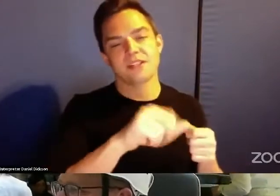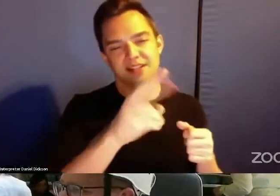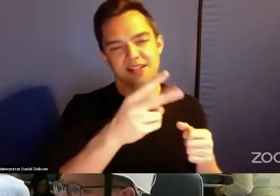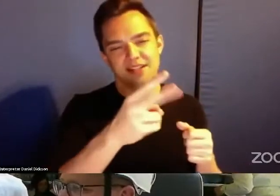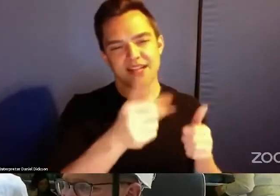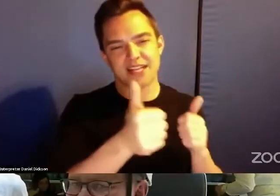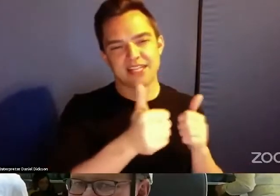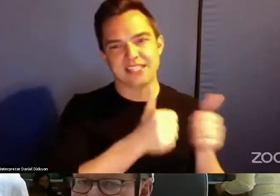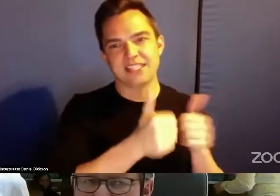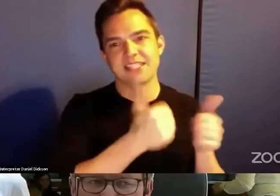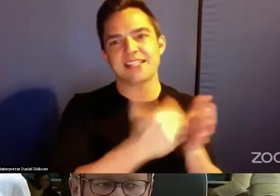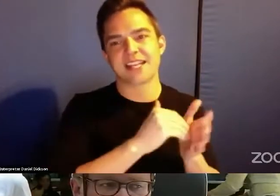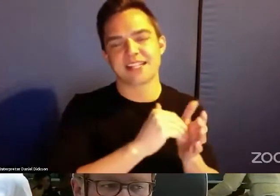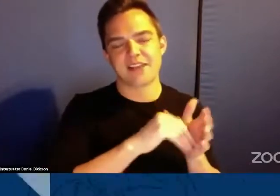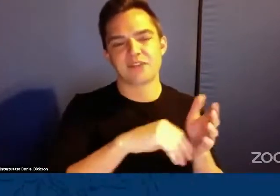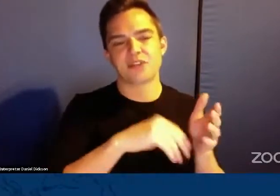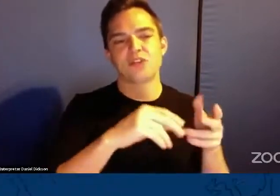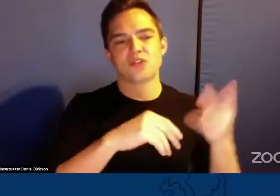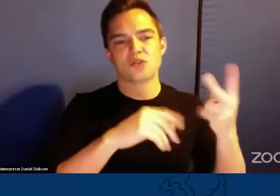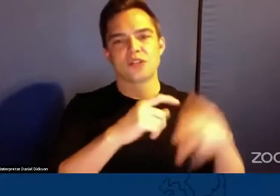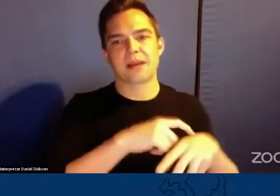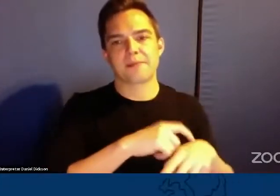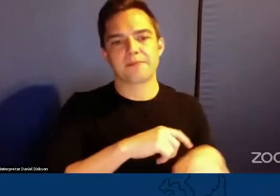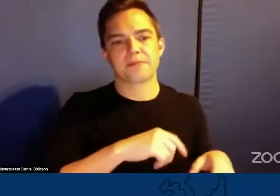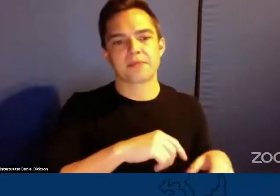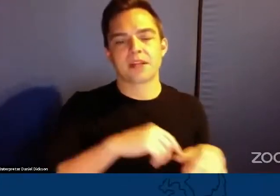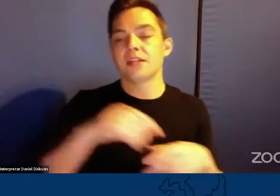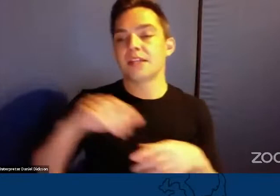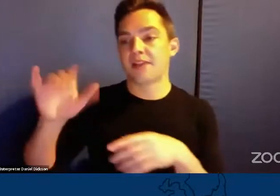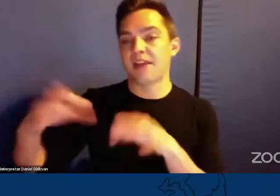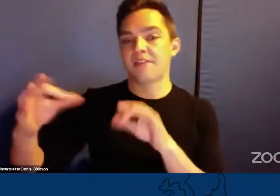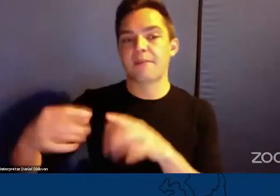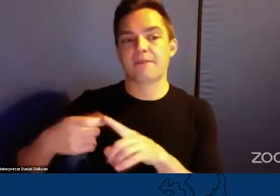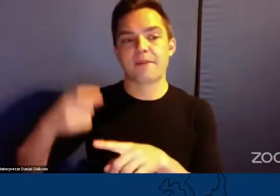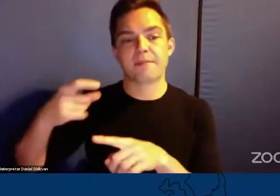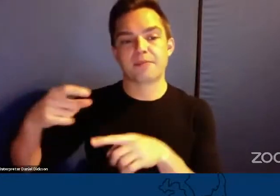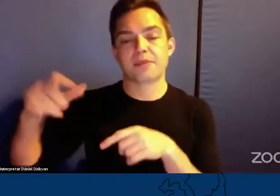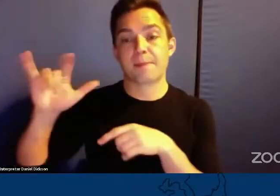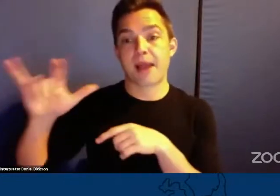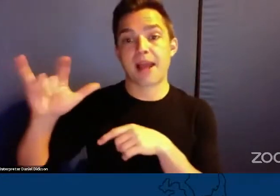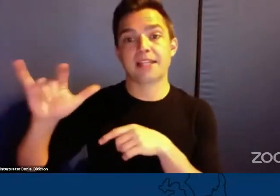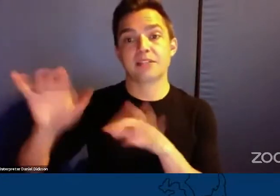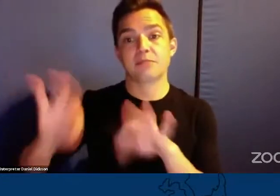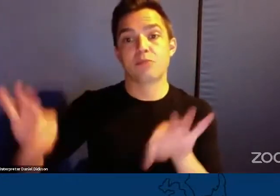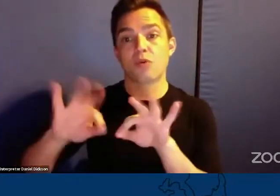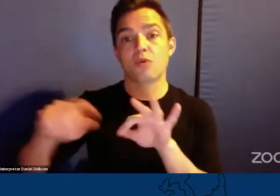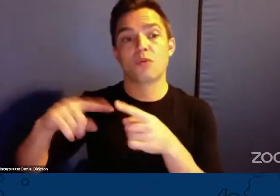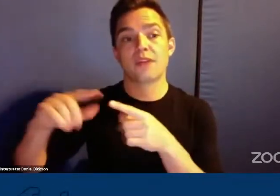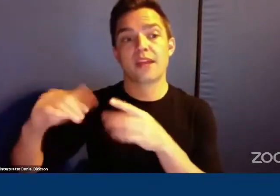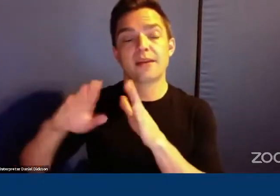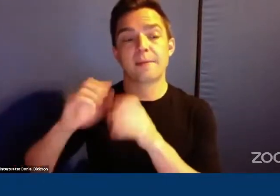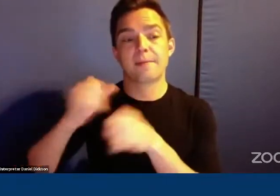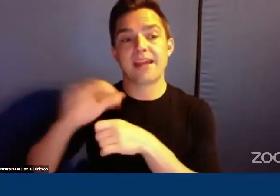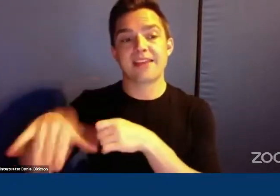this feedback from the pilot is very important also when they develop the wheelchair for daily life. So this iteration with the end user is very,